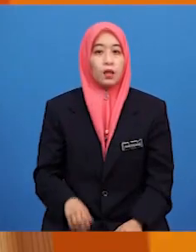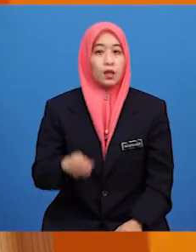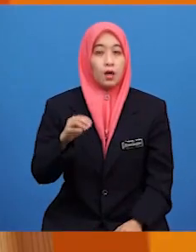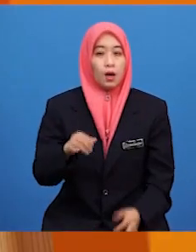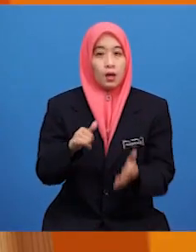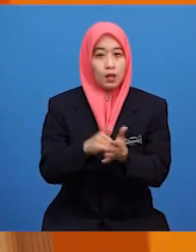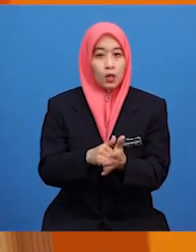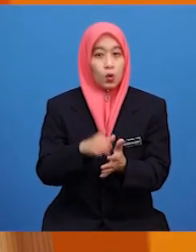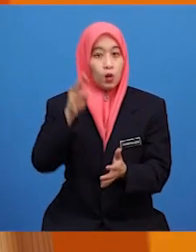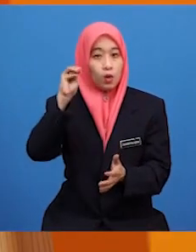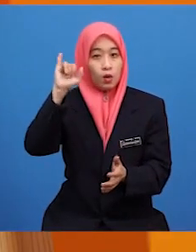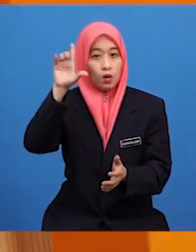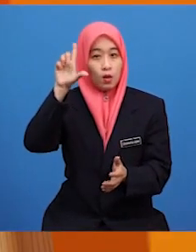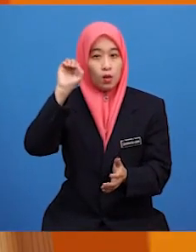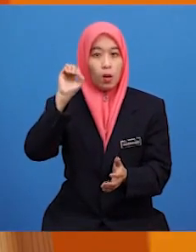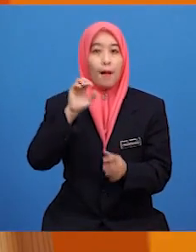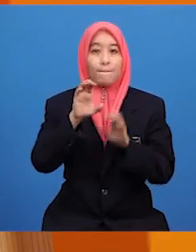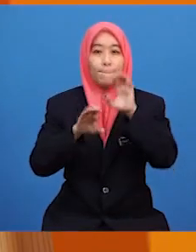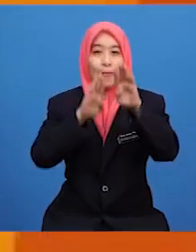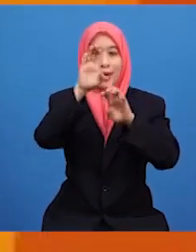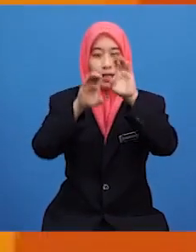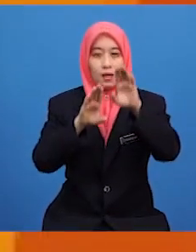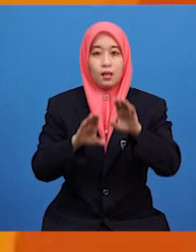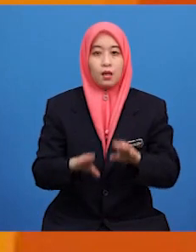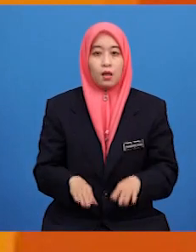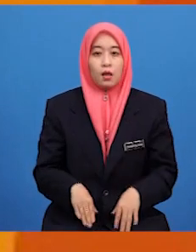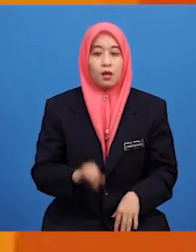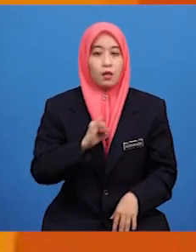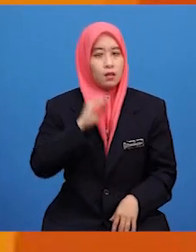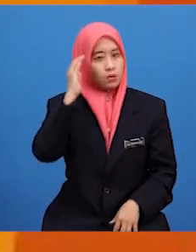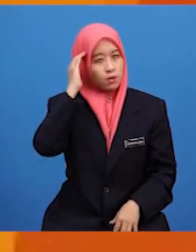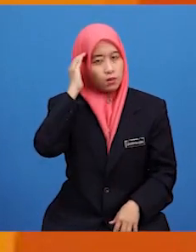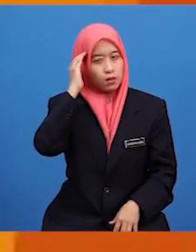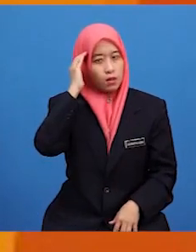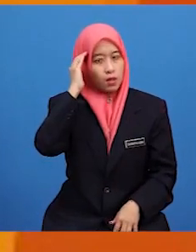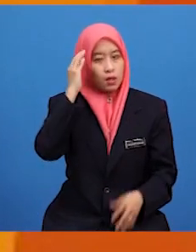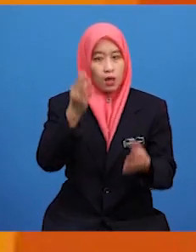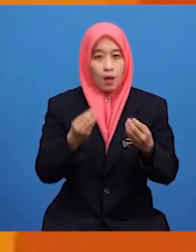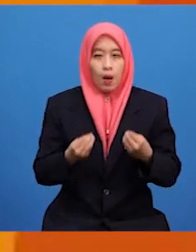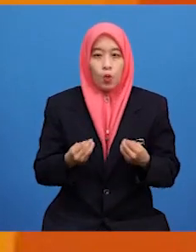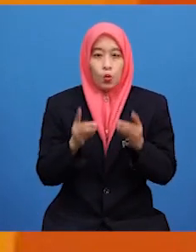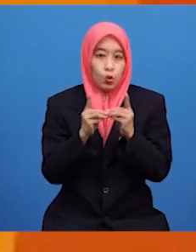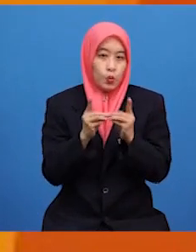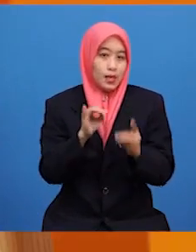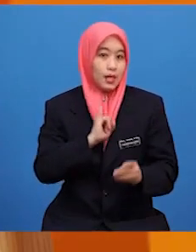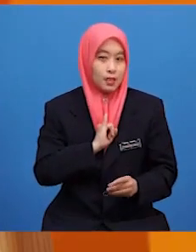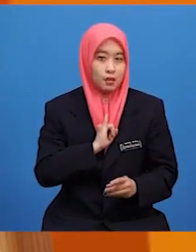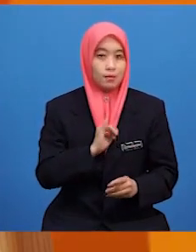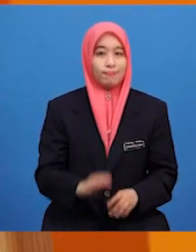That's Milo barking at us. I think he wants to sleep.